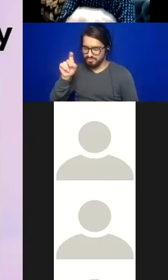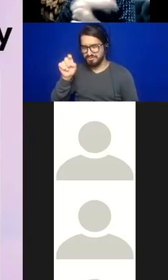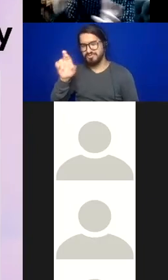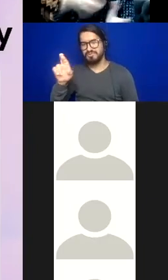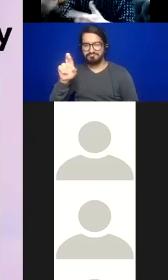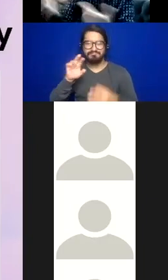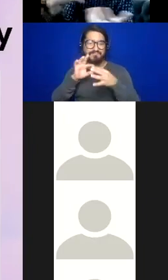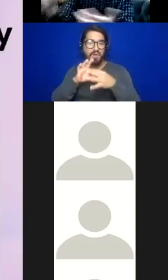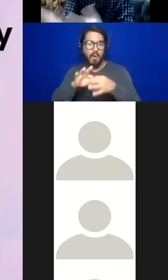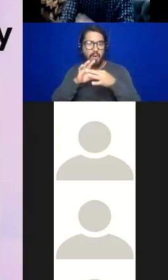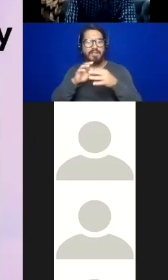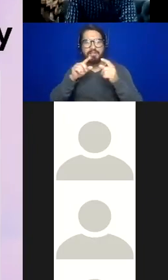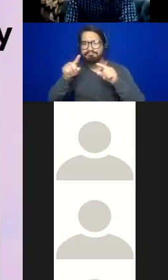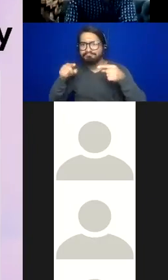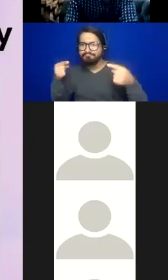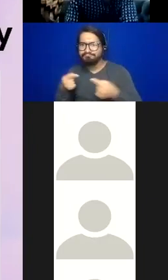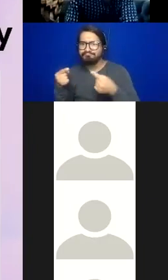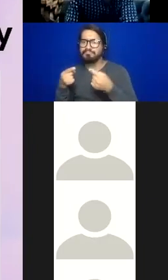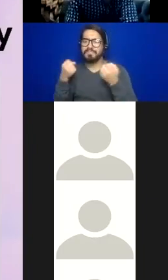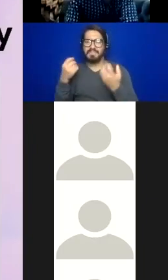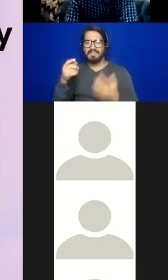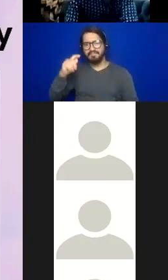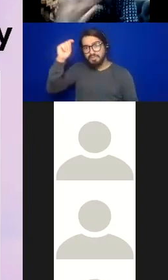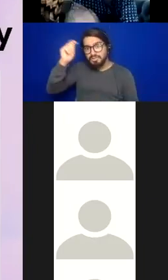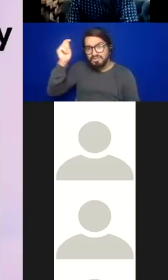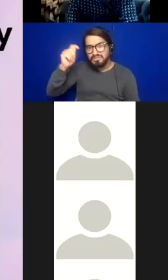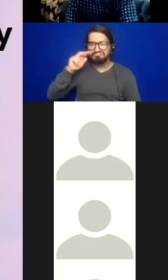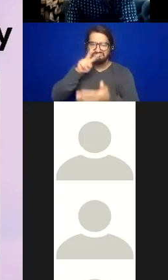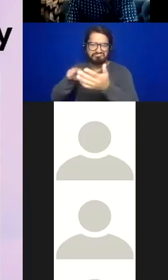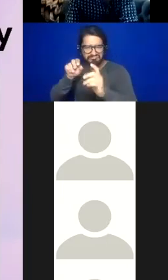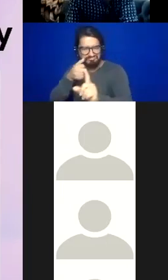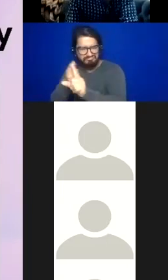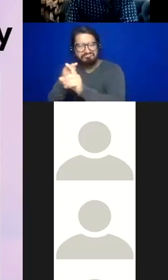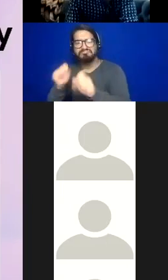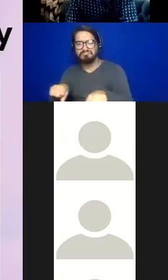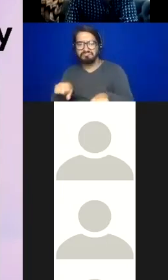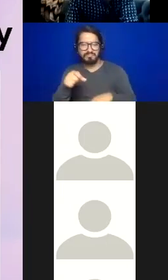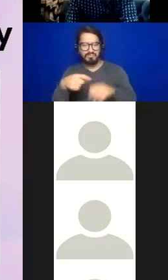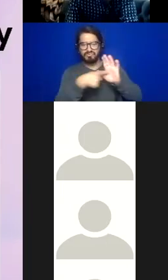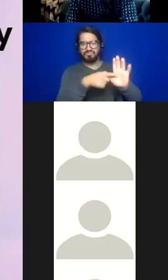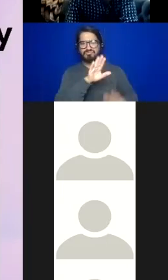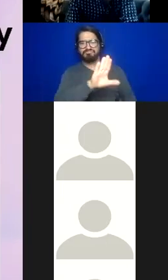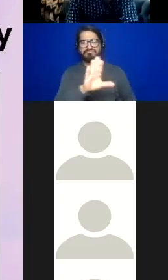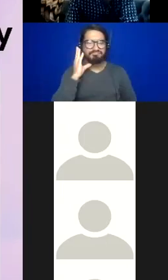And yeah, there's all kinds of theories about it that you could read up on, but I want to share this person's experience.